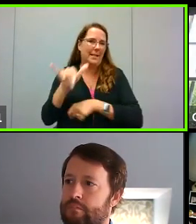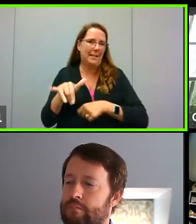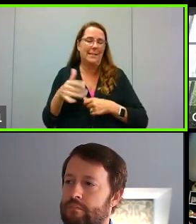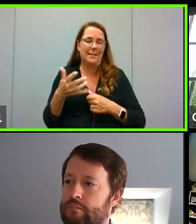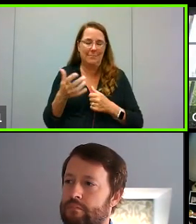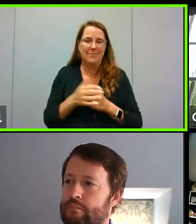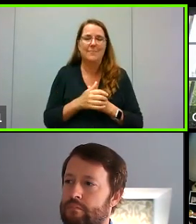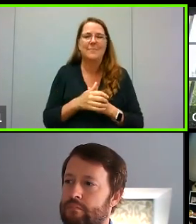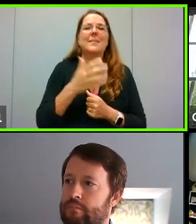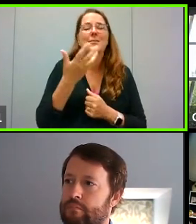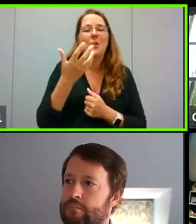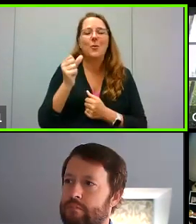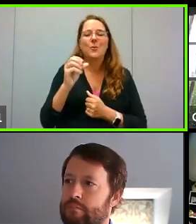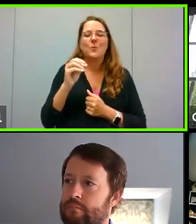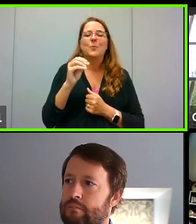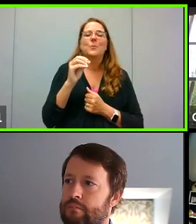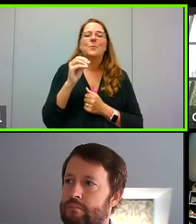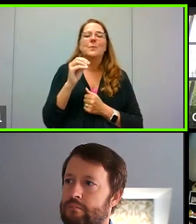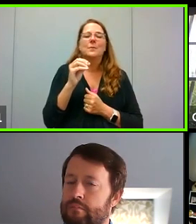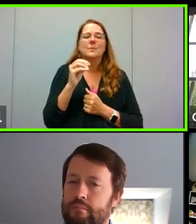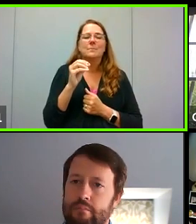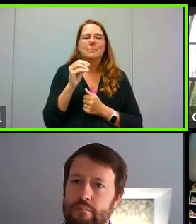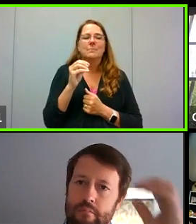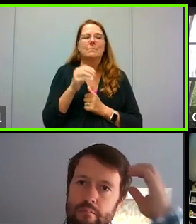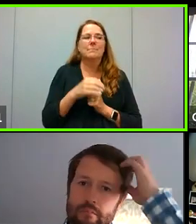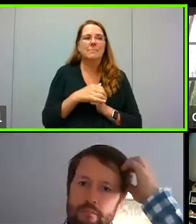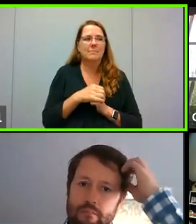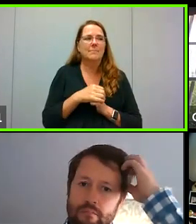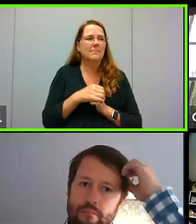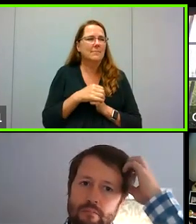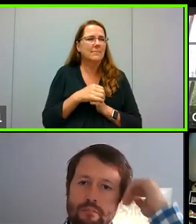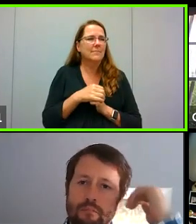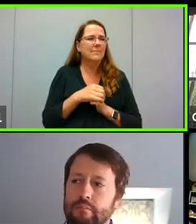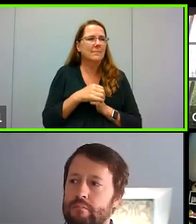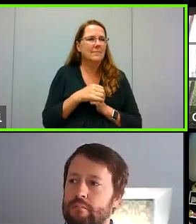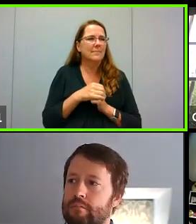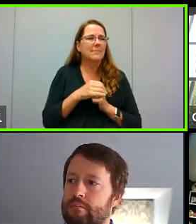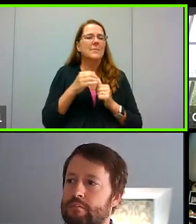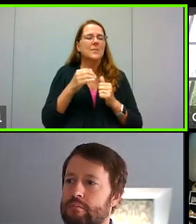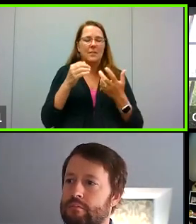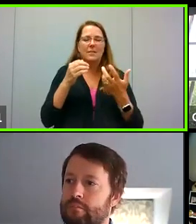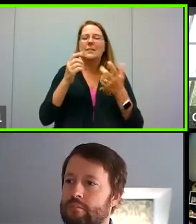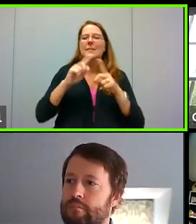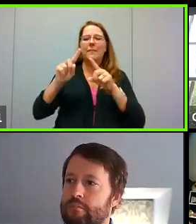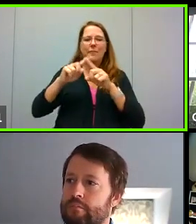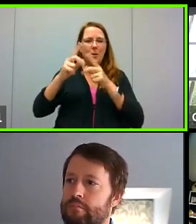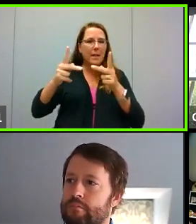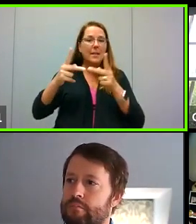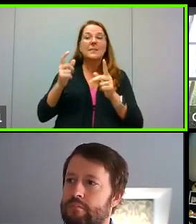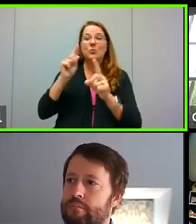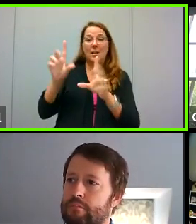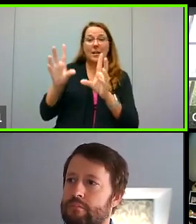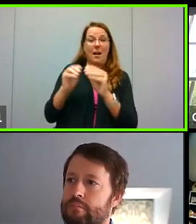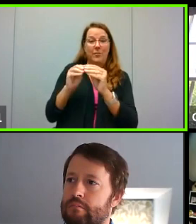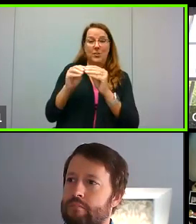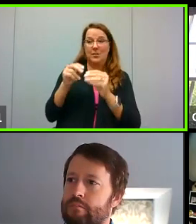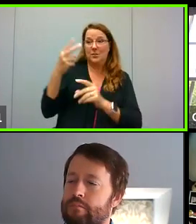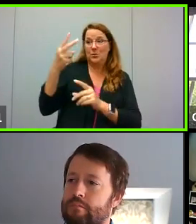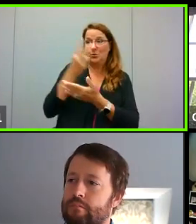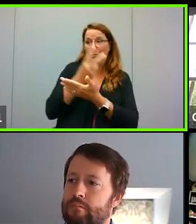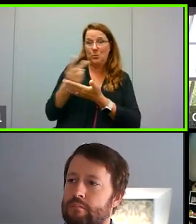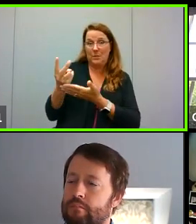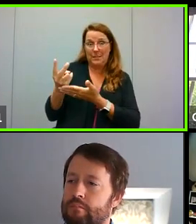at a called the Walk Bike Places conference in 2 weeks. And